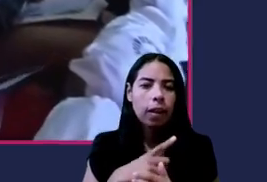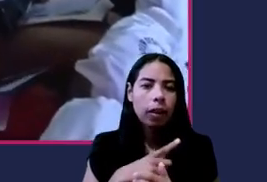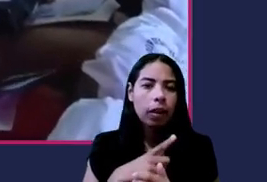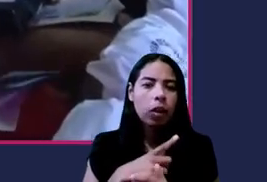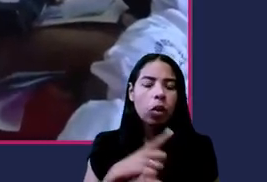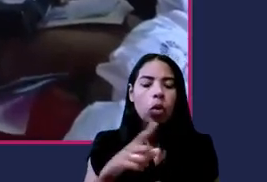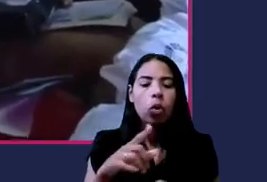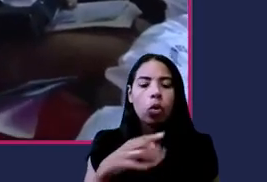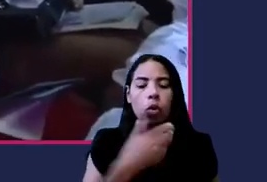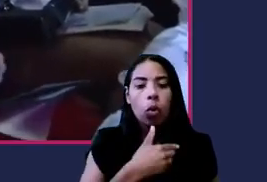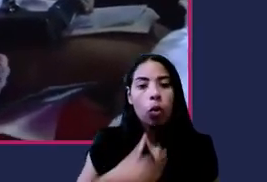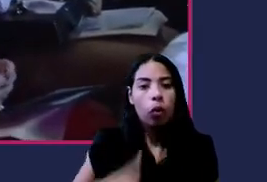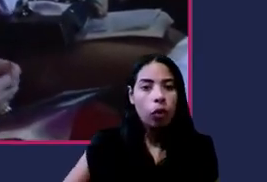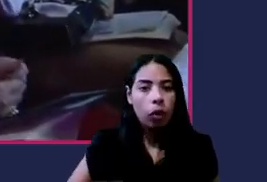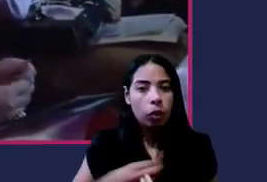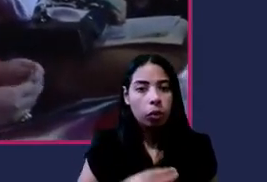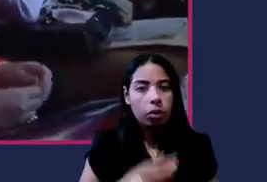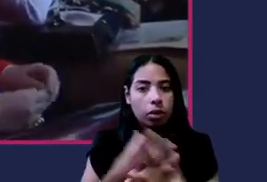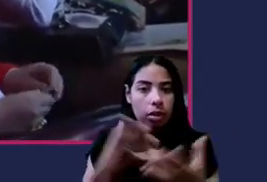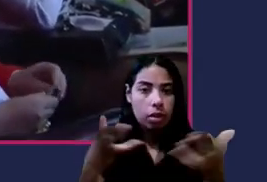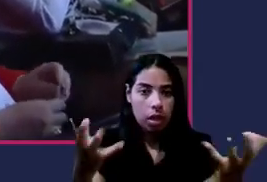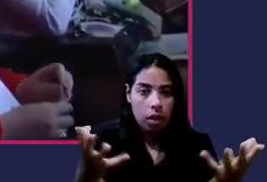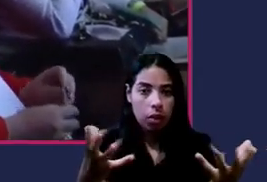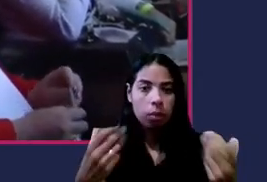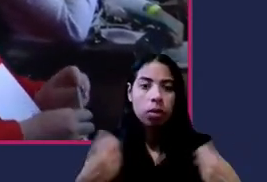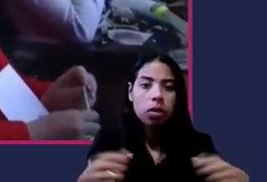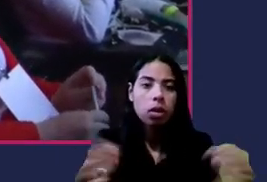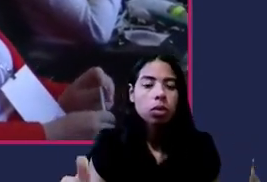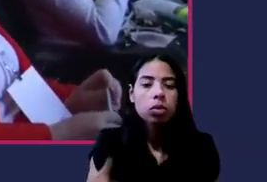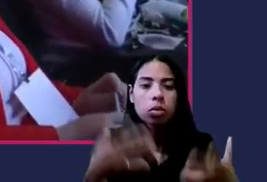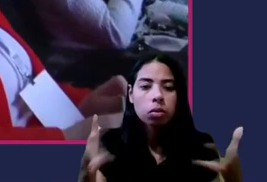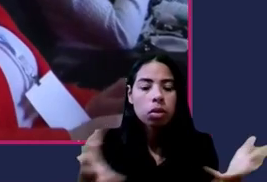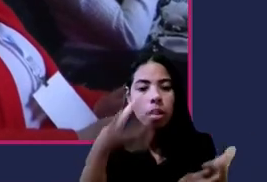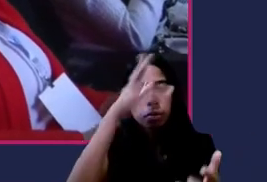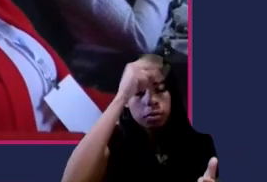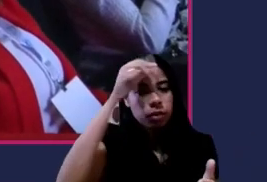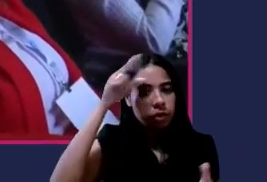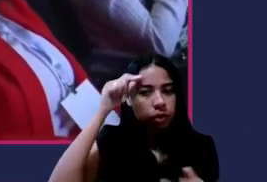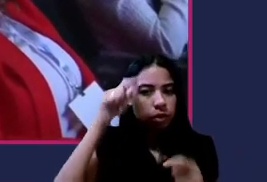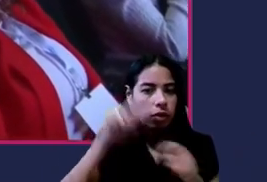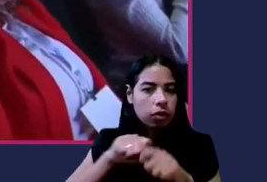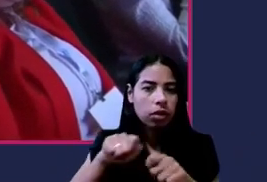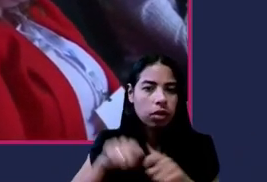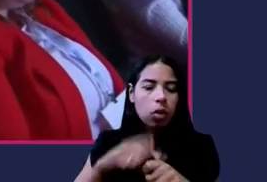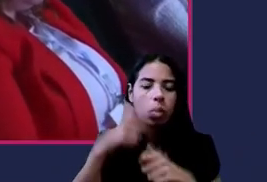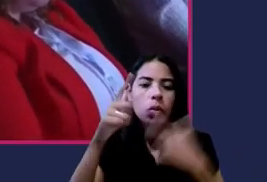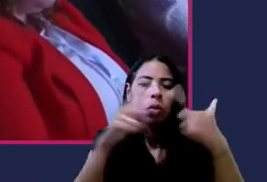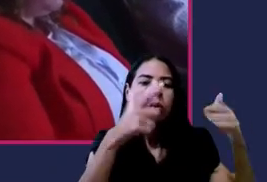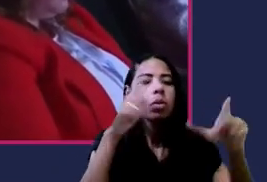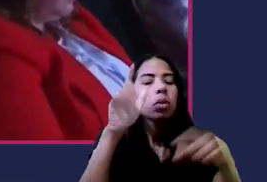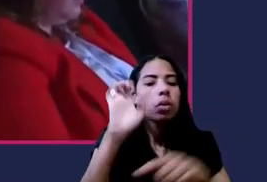attempting to build. Land was donated by the government, and we need to encourage our